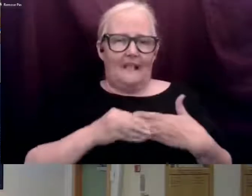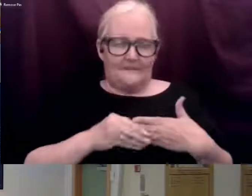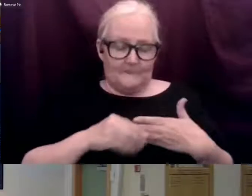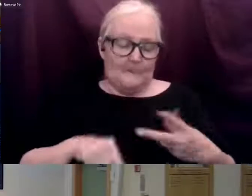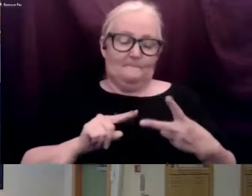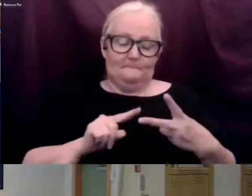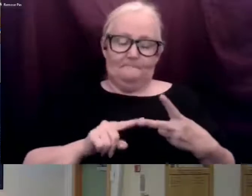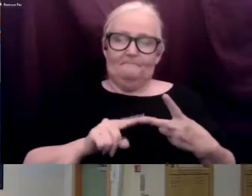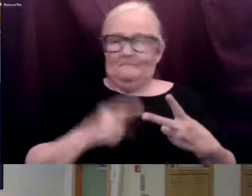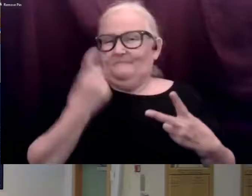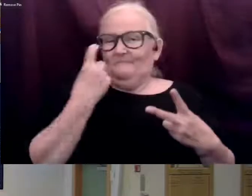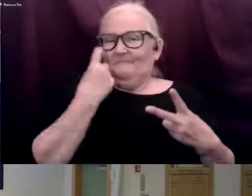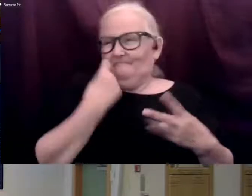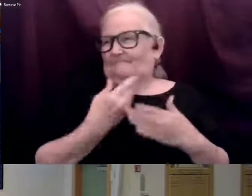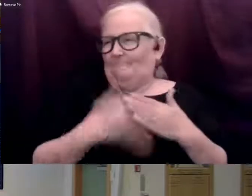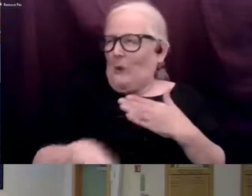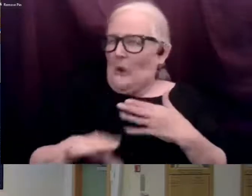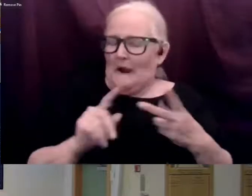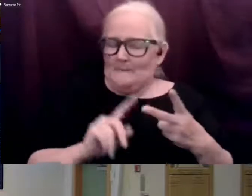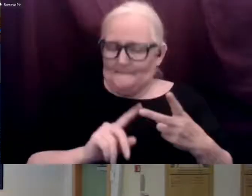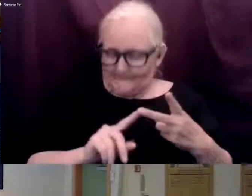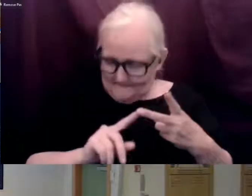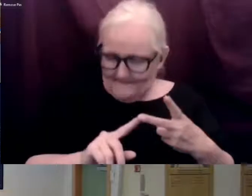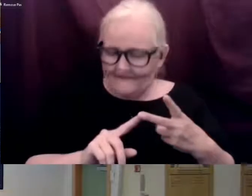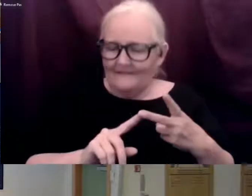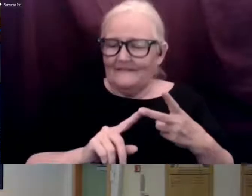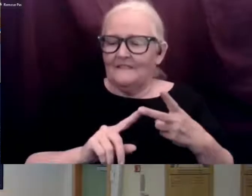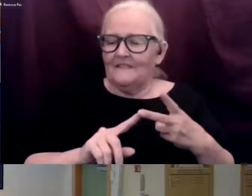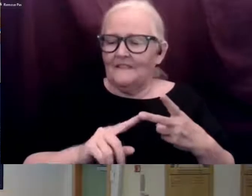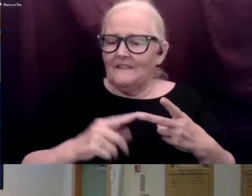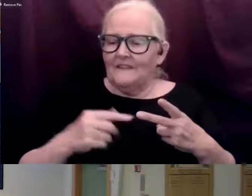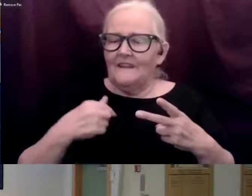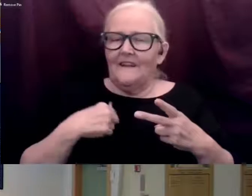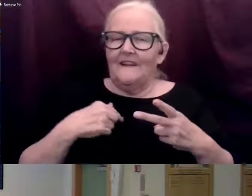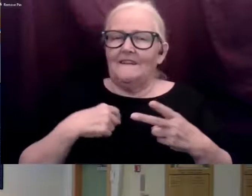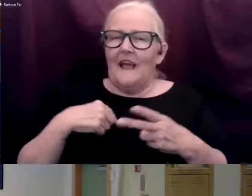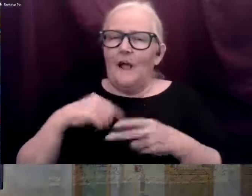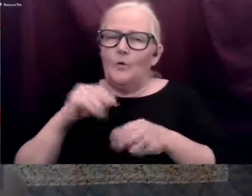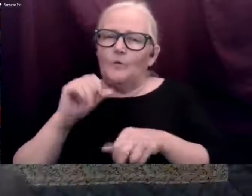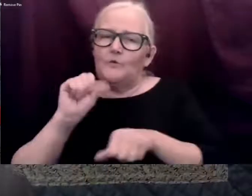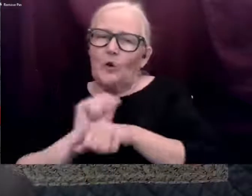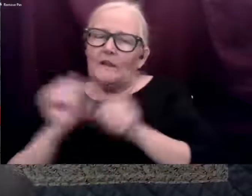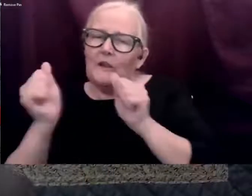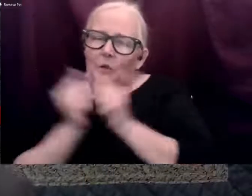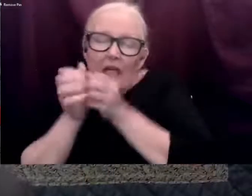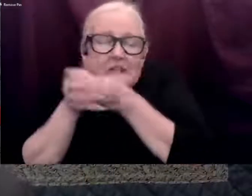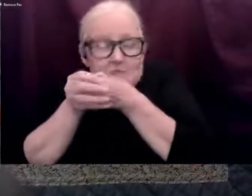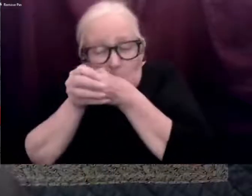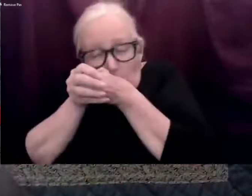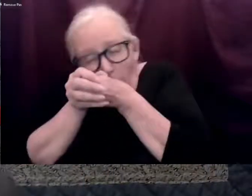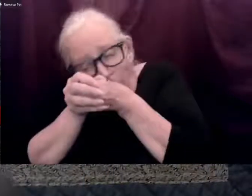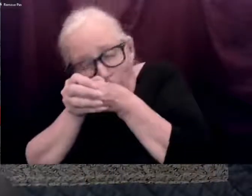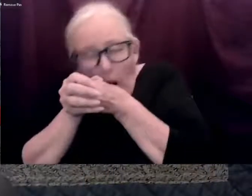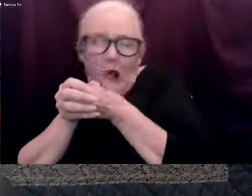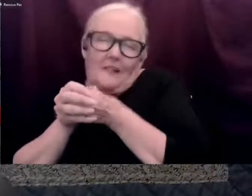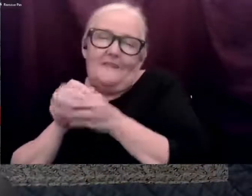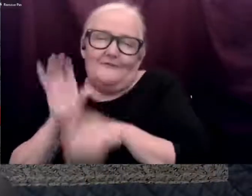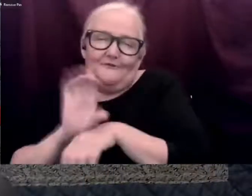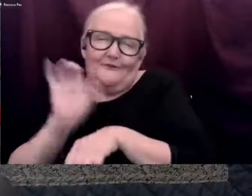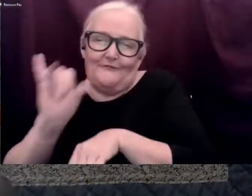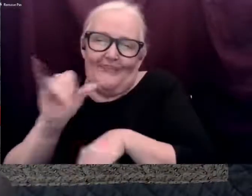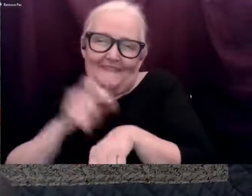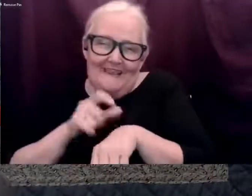and I was serving a tiny congregation at that time. So tiny, in fact, that often the people who were supposed